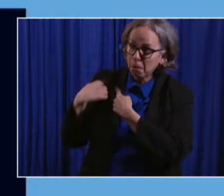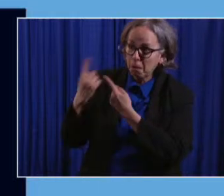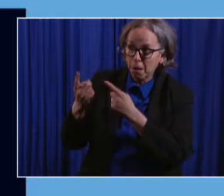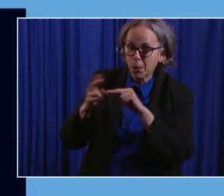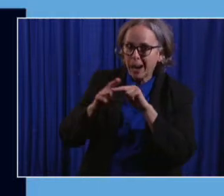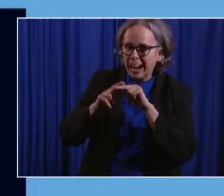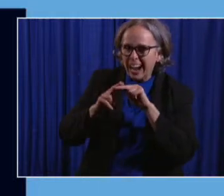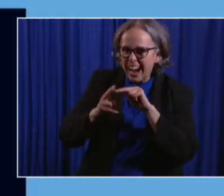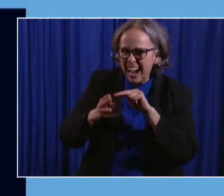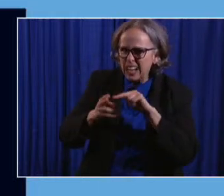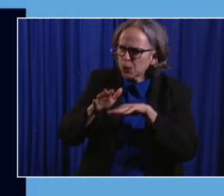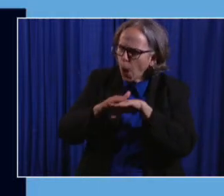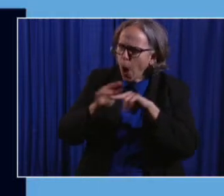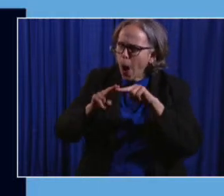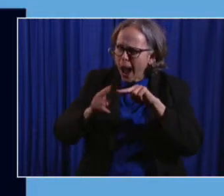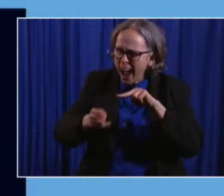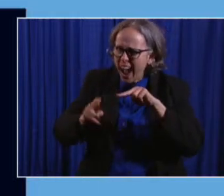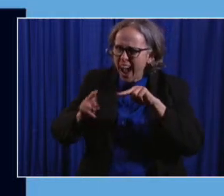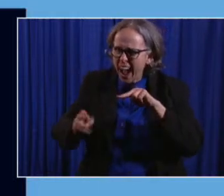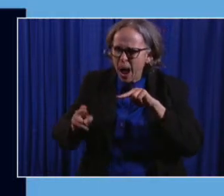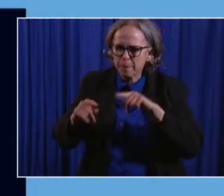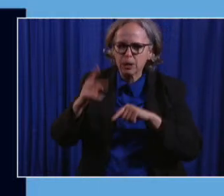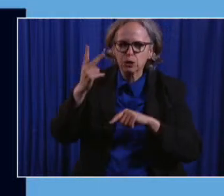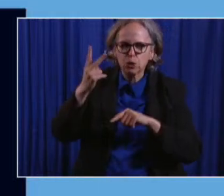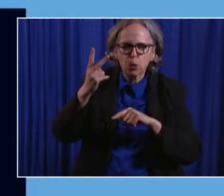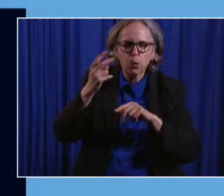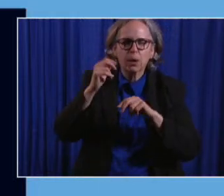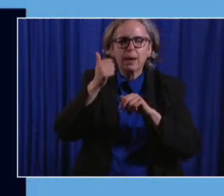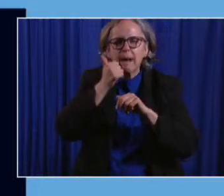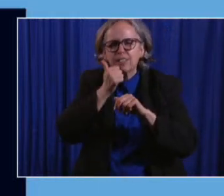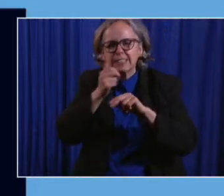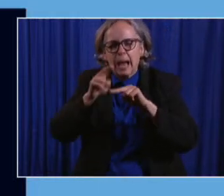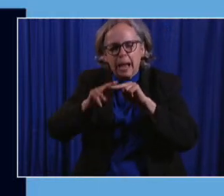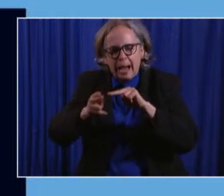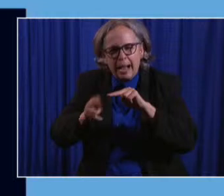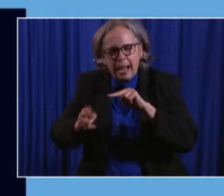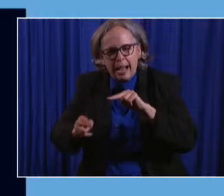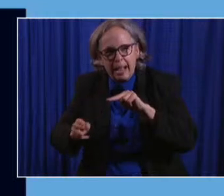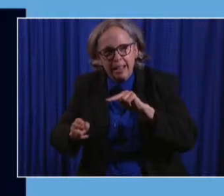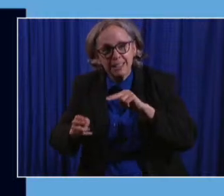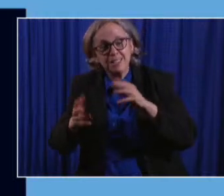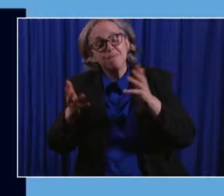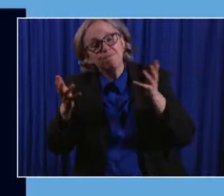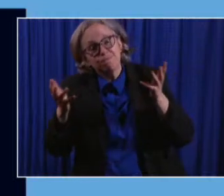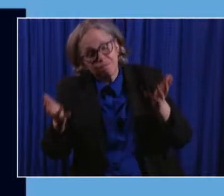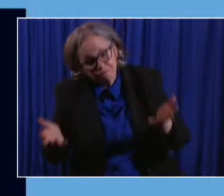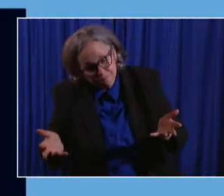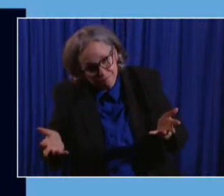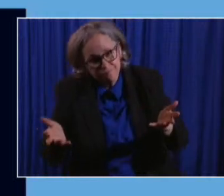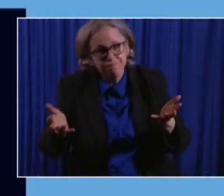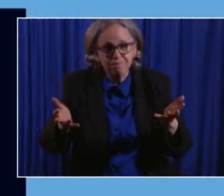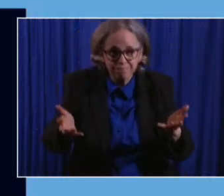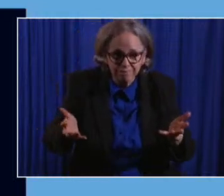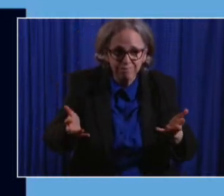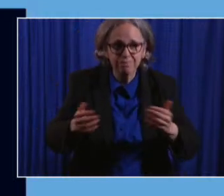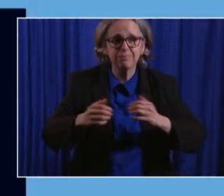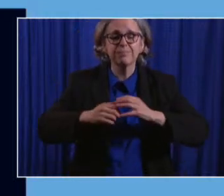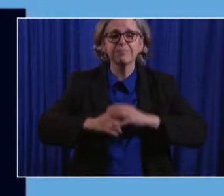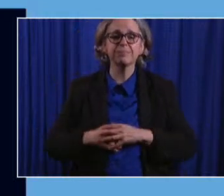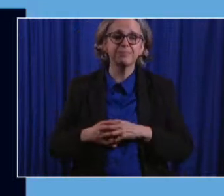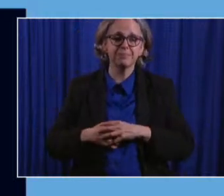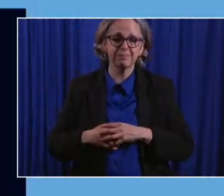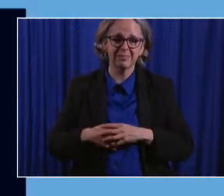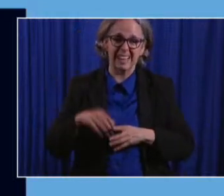going down about 2 a day, to somewhere between 1.5 to 3 a day. We're going down. We're at